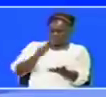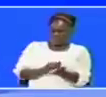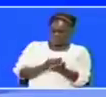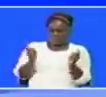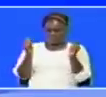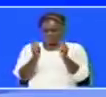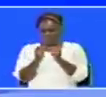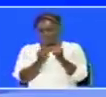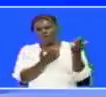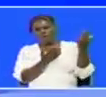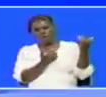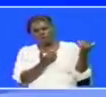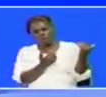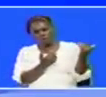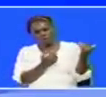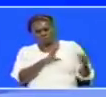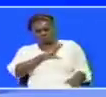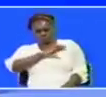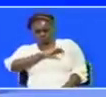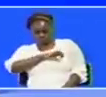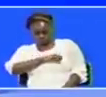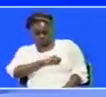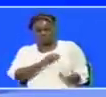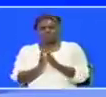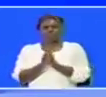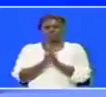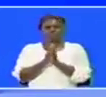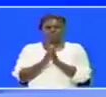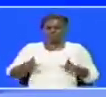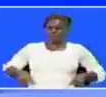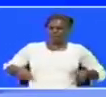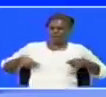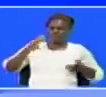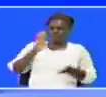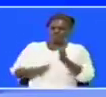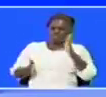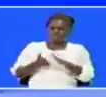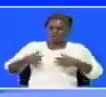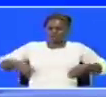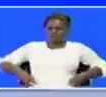pain, hope, and perseverance, a story of life without kidneys.